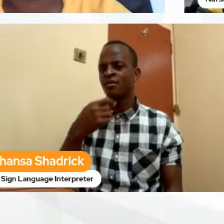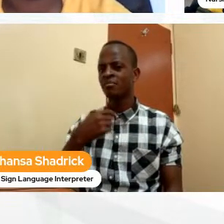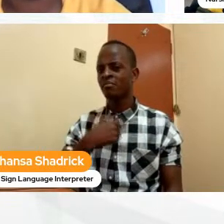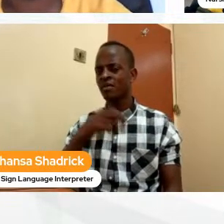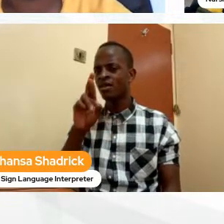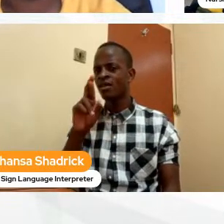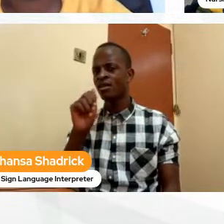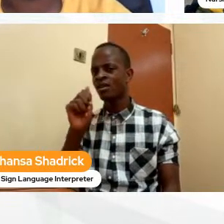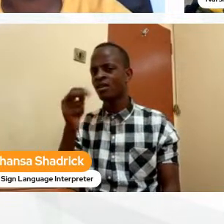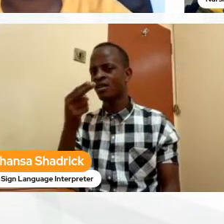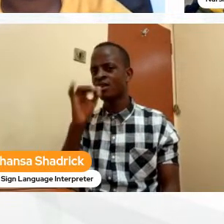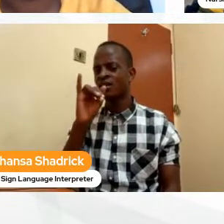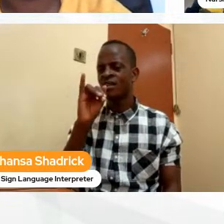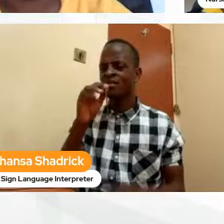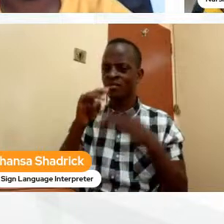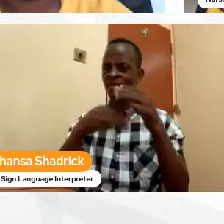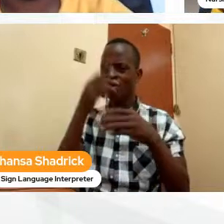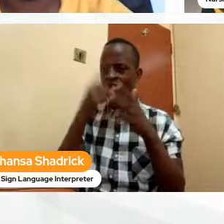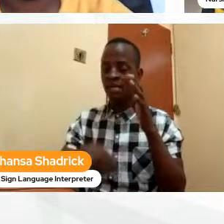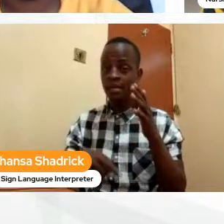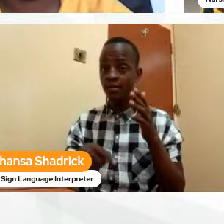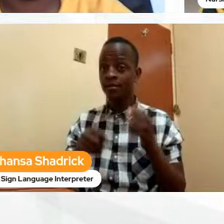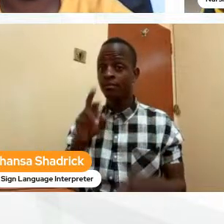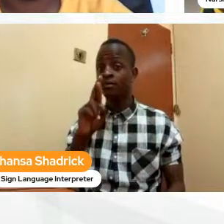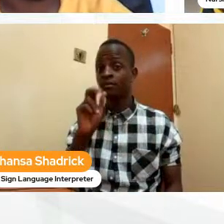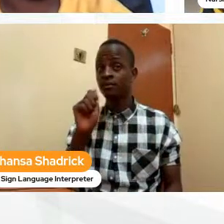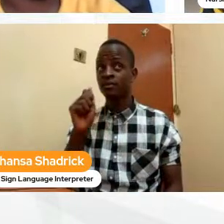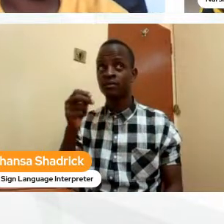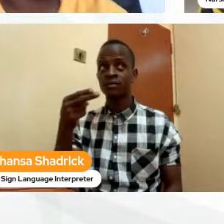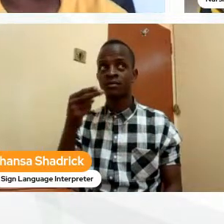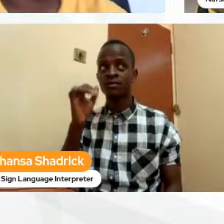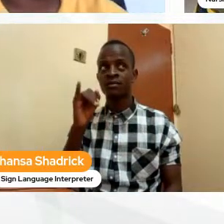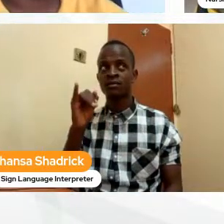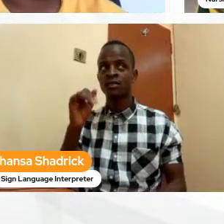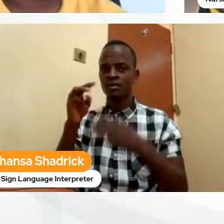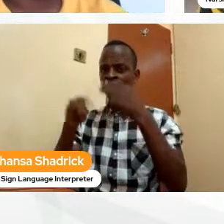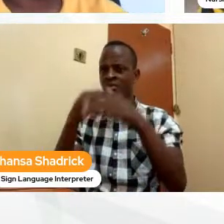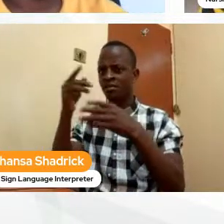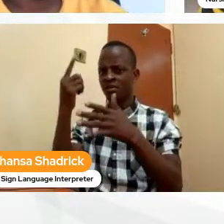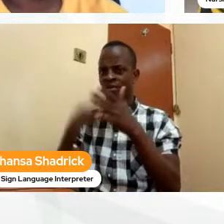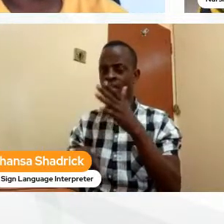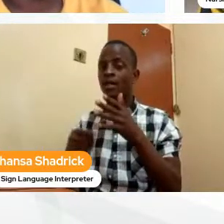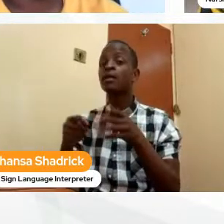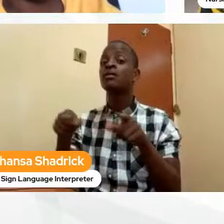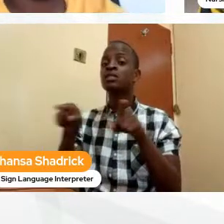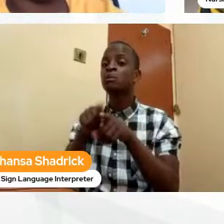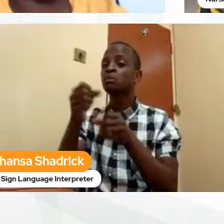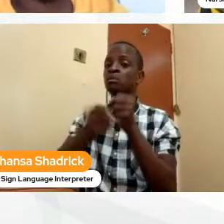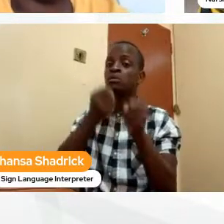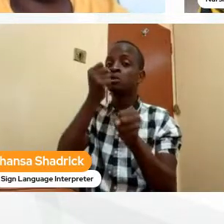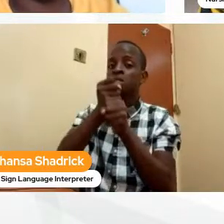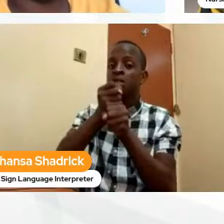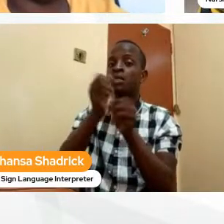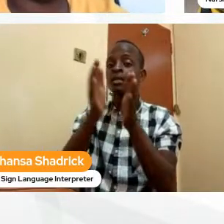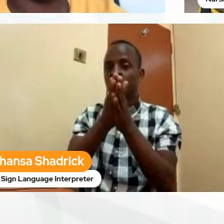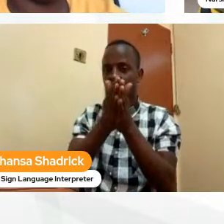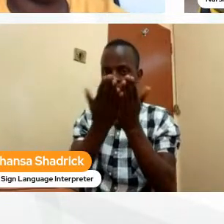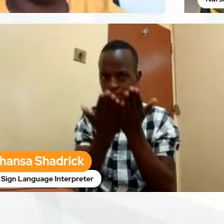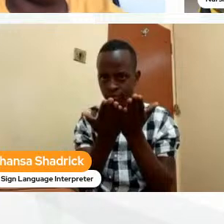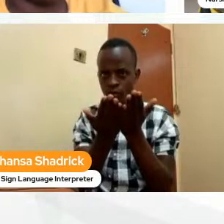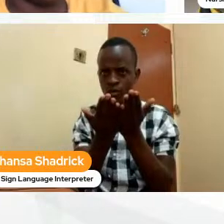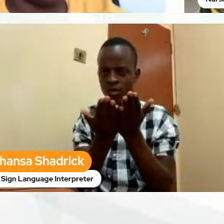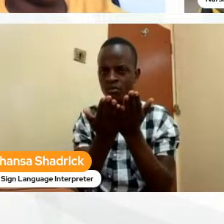is. So the RAHi magazine, this is a magazine, it's more like a yearbook that is just meant to like